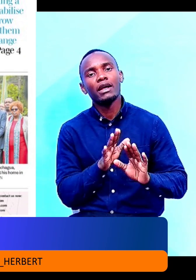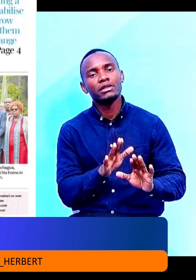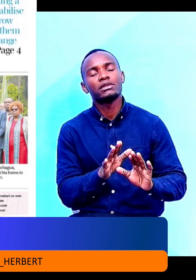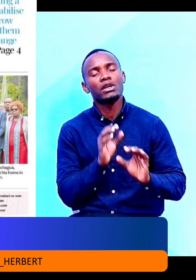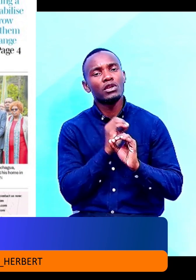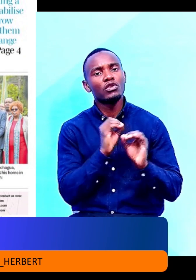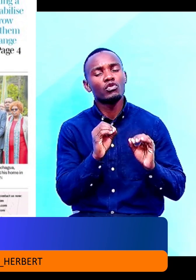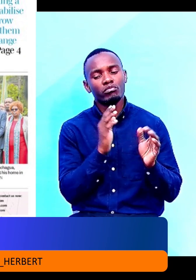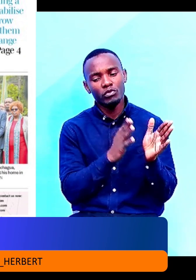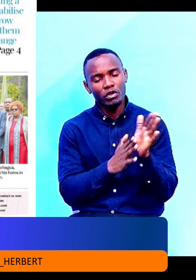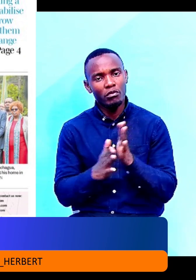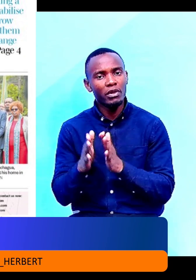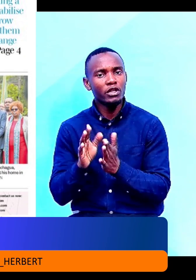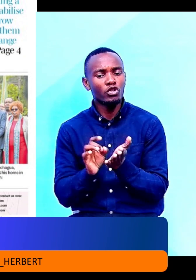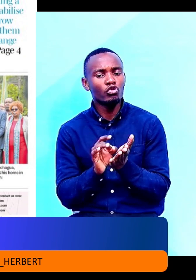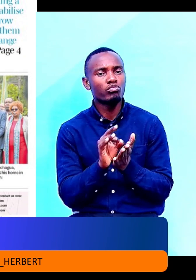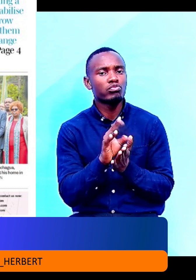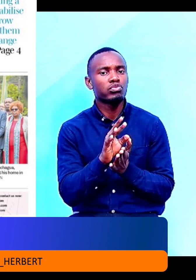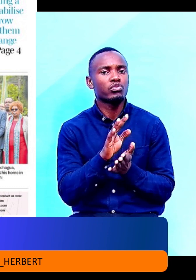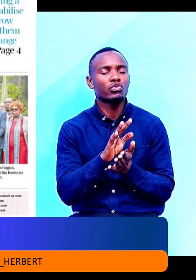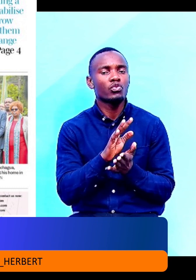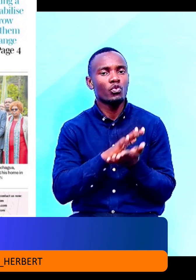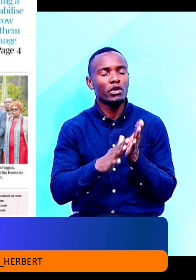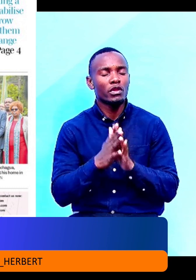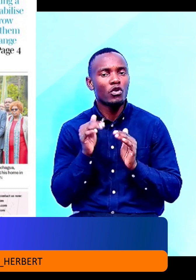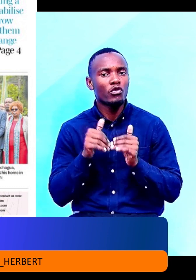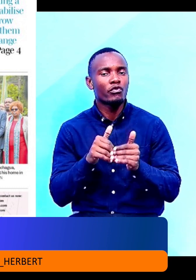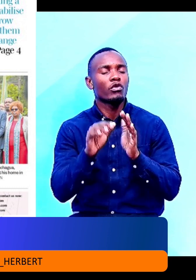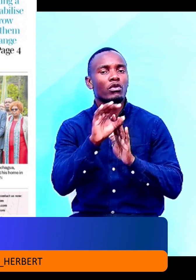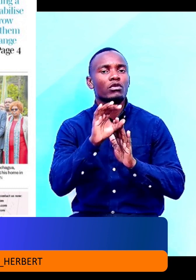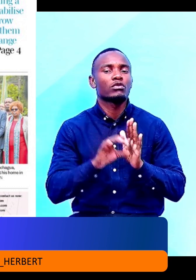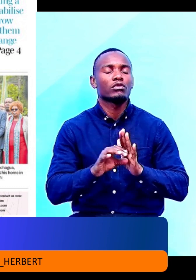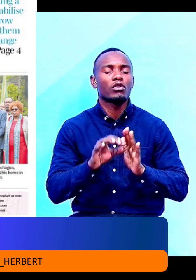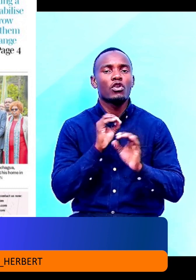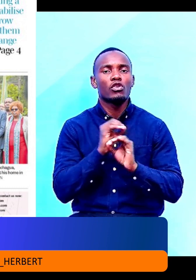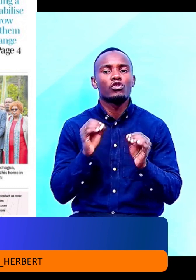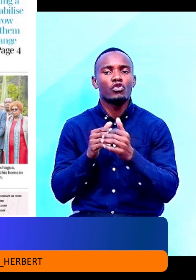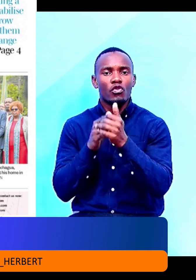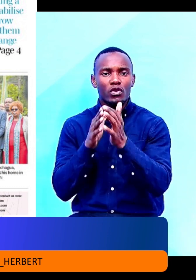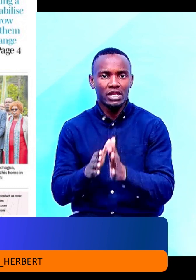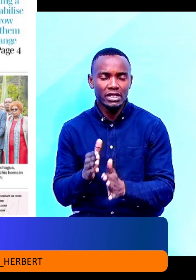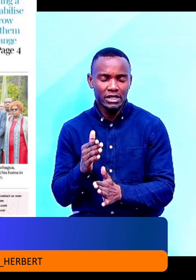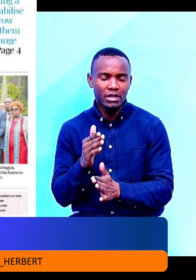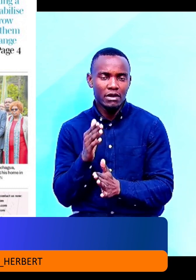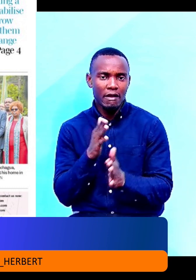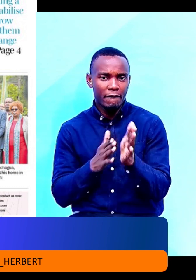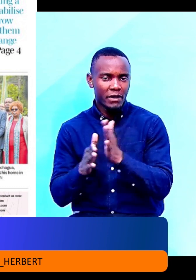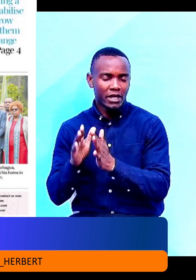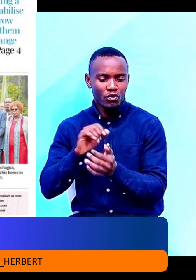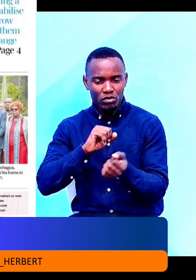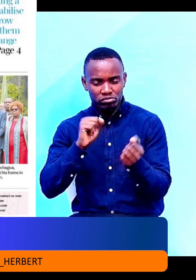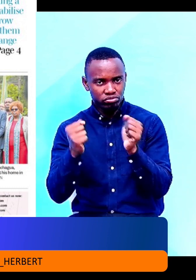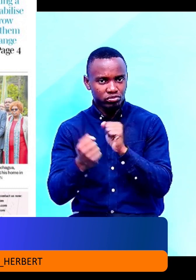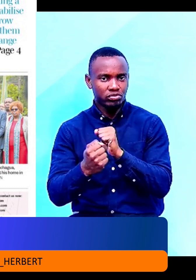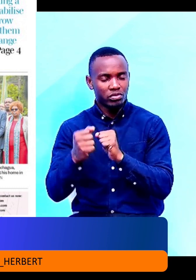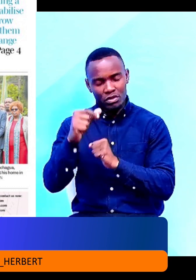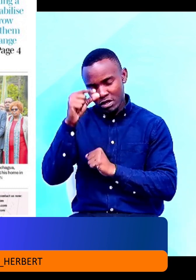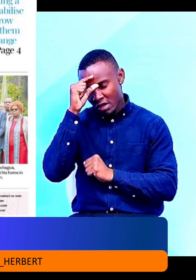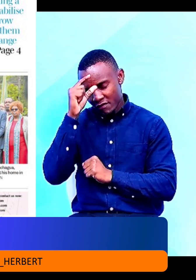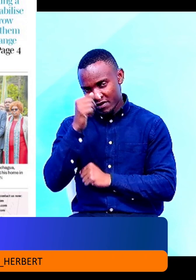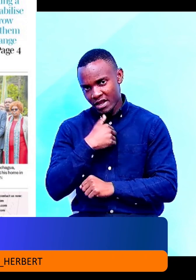you unconstitutionally. No leader here is plotting a coup. They have no such capacity. Also,